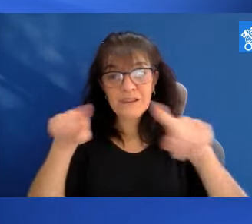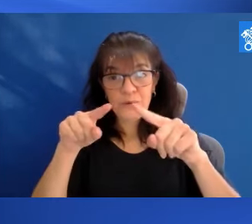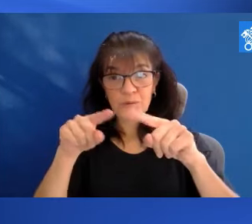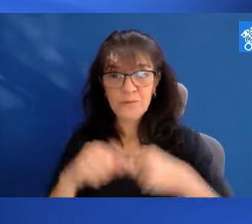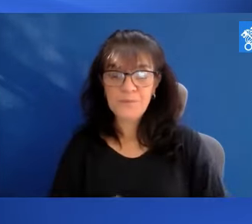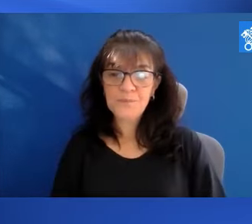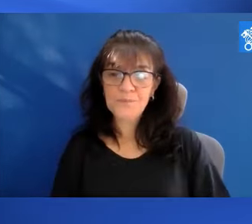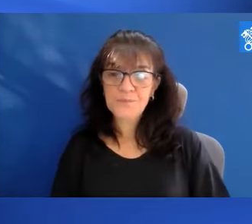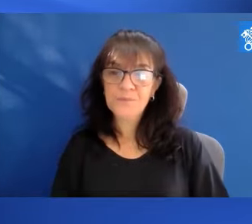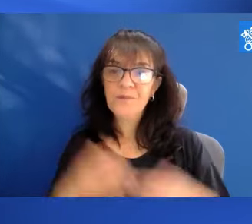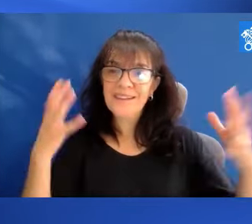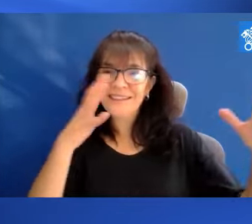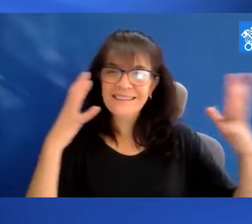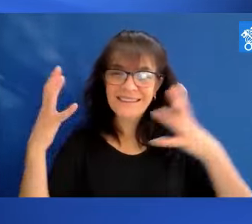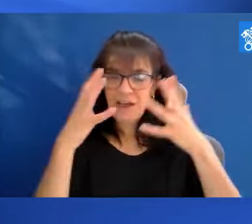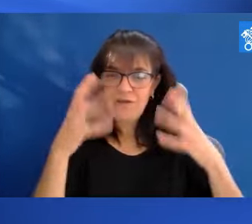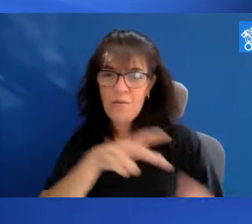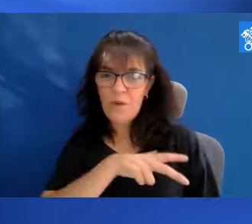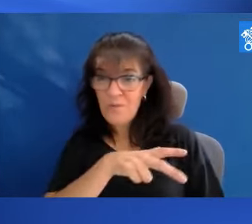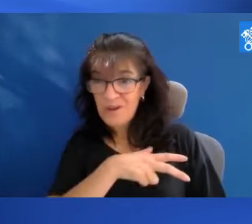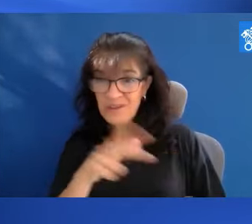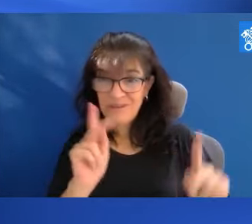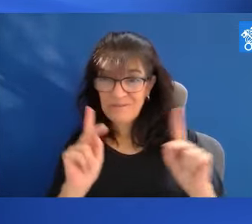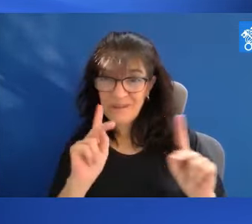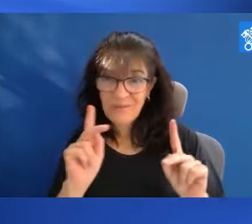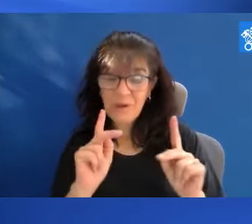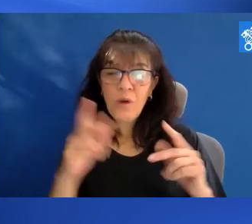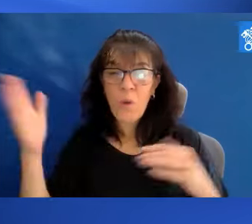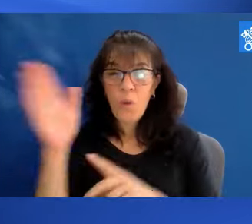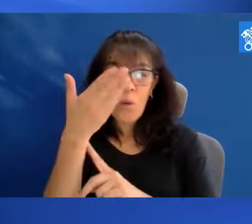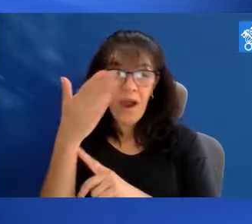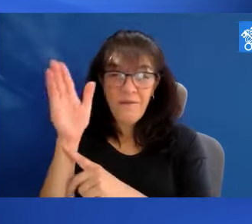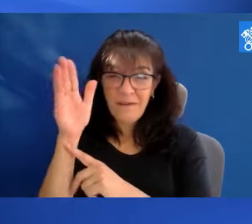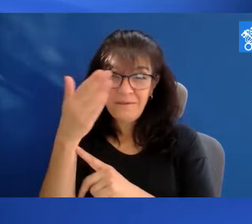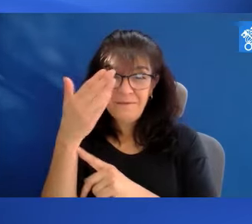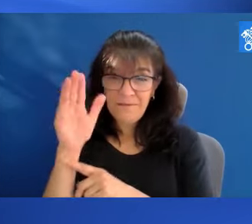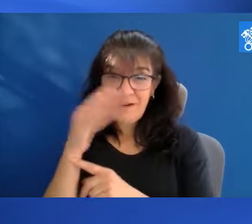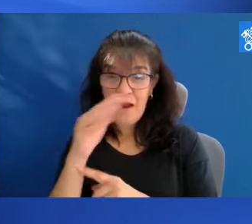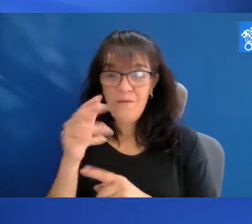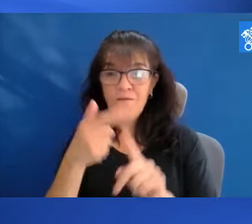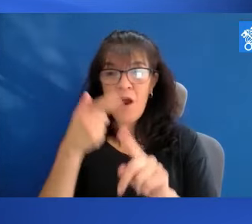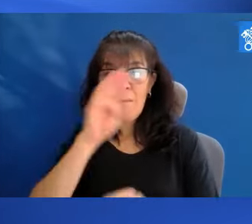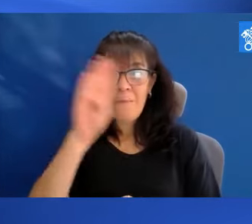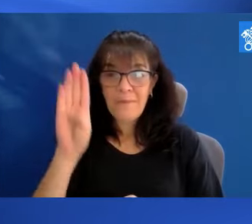And we heard some cheers there from the Portuguese-speaking pilgrims. There were some people waving a Brazilian flag.